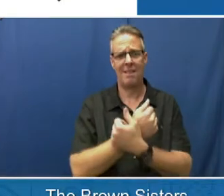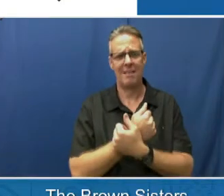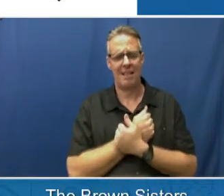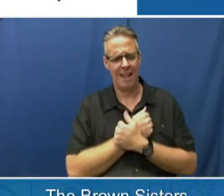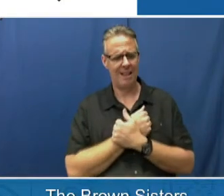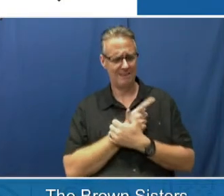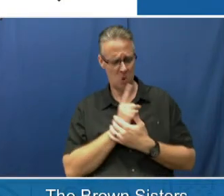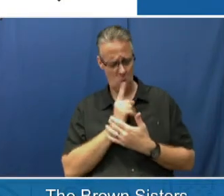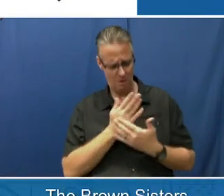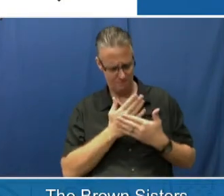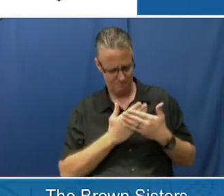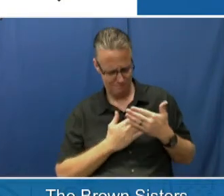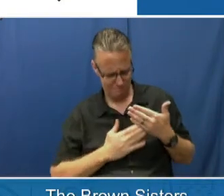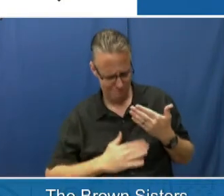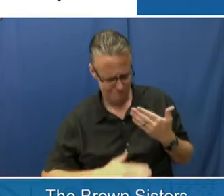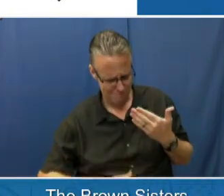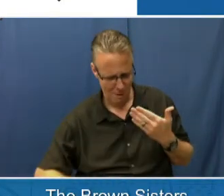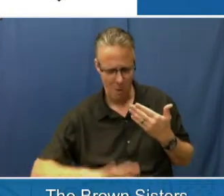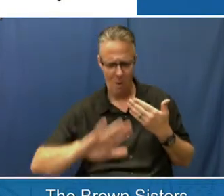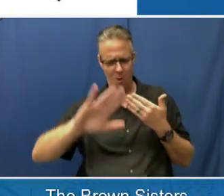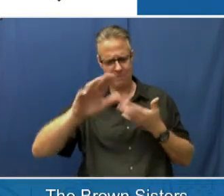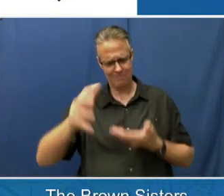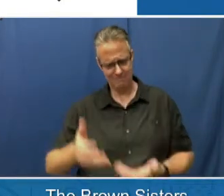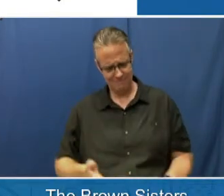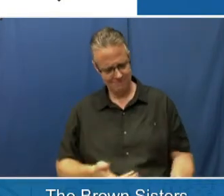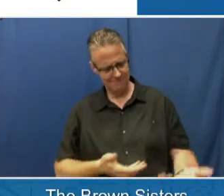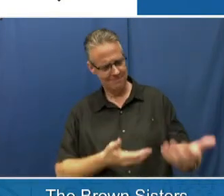more than an